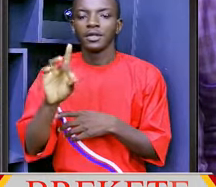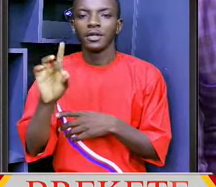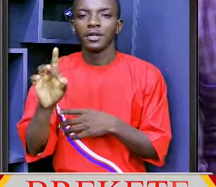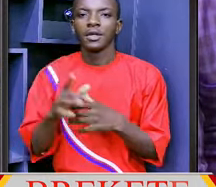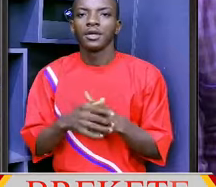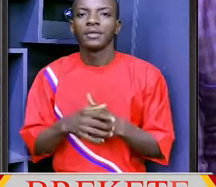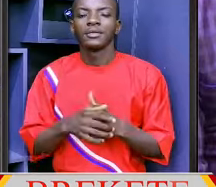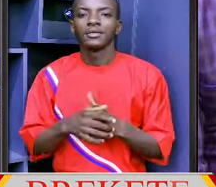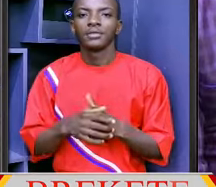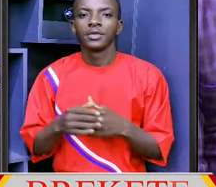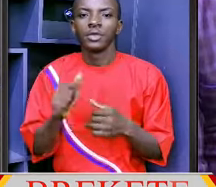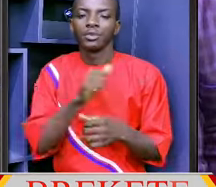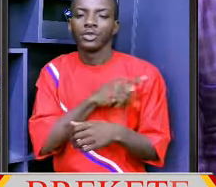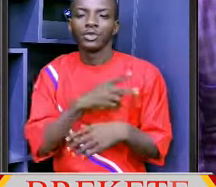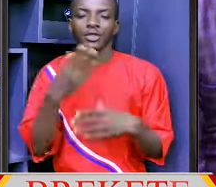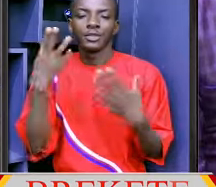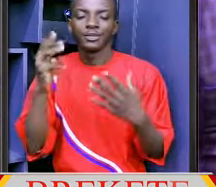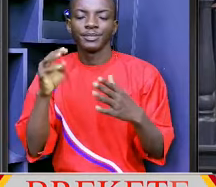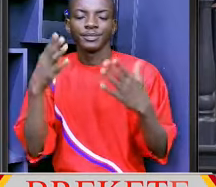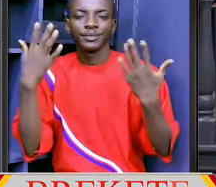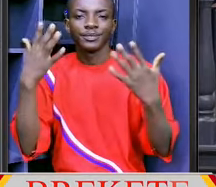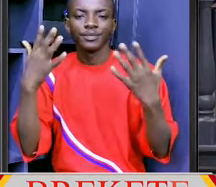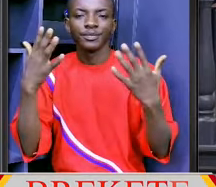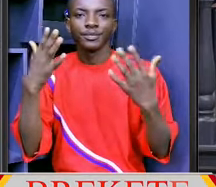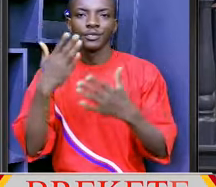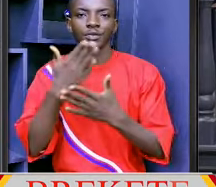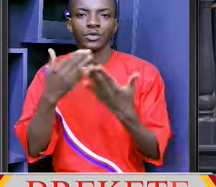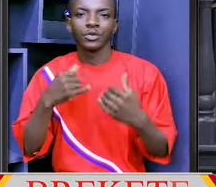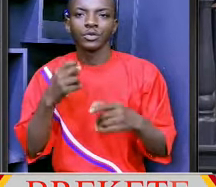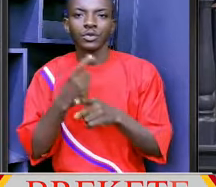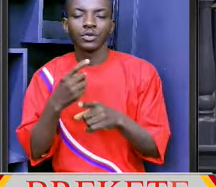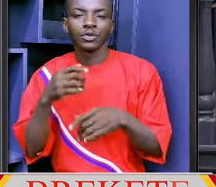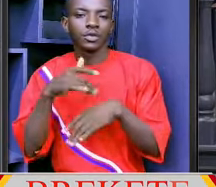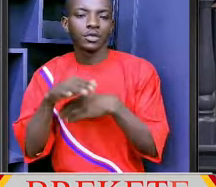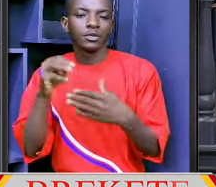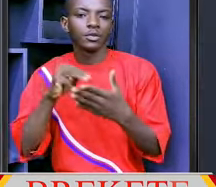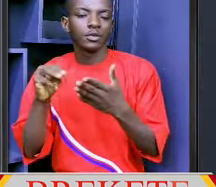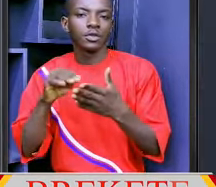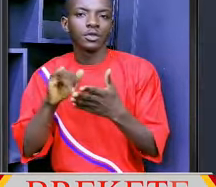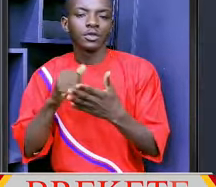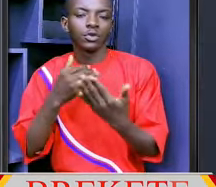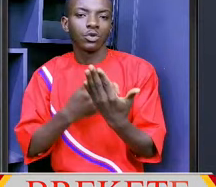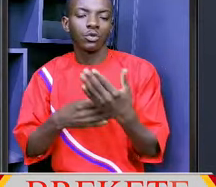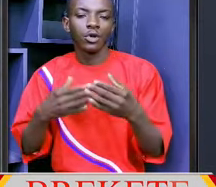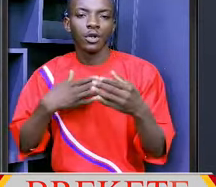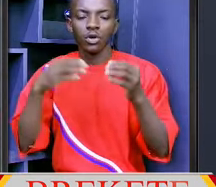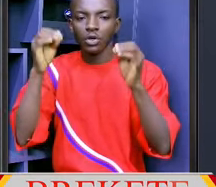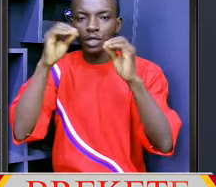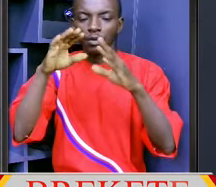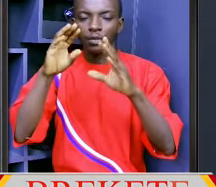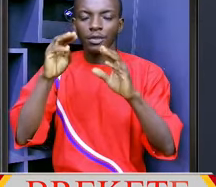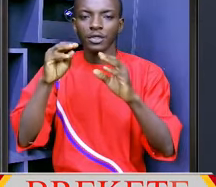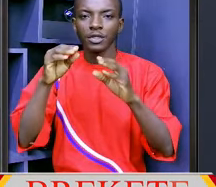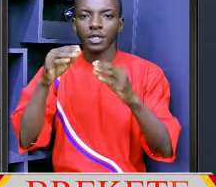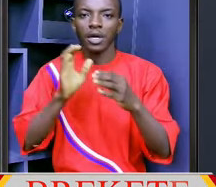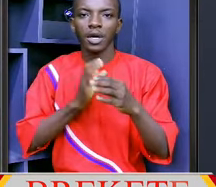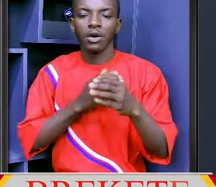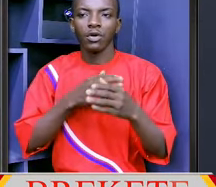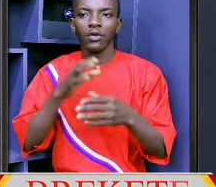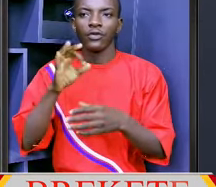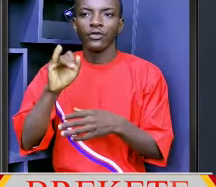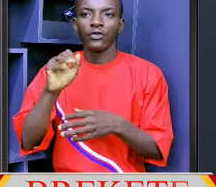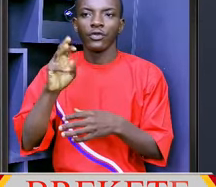88 88 88. Make we appreciate them. Somebody just sent me text message. He said, good morning, ordinary president. Please, our